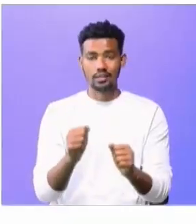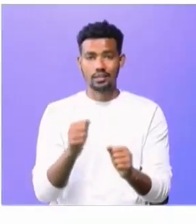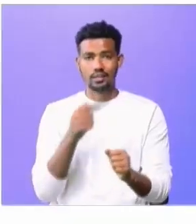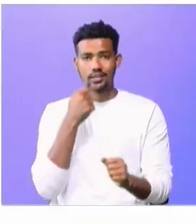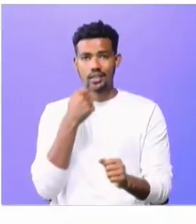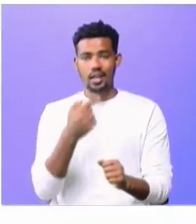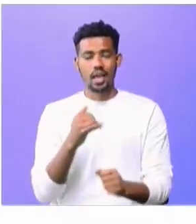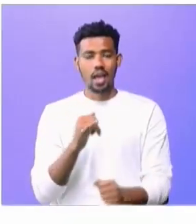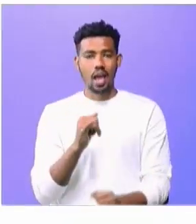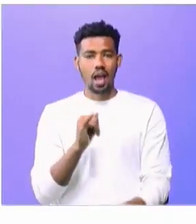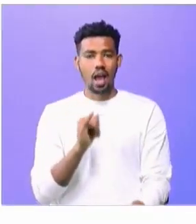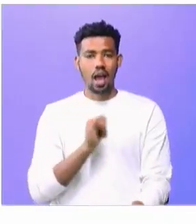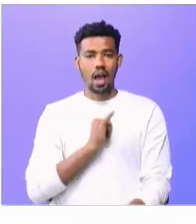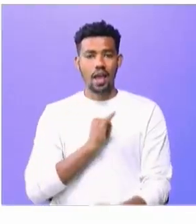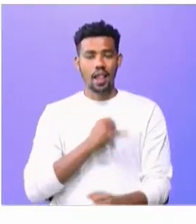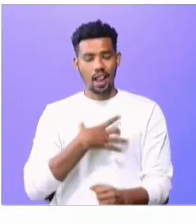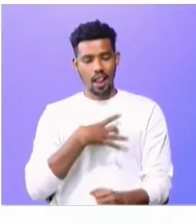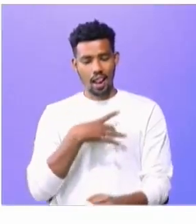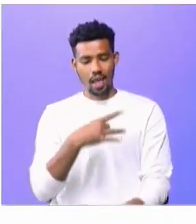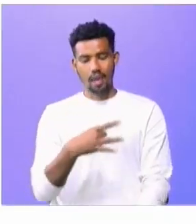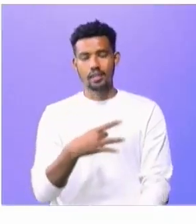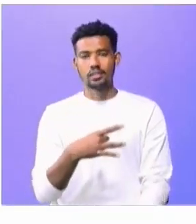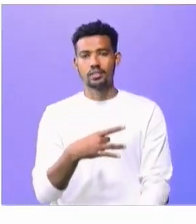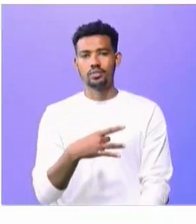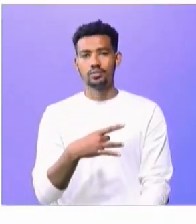I like